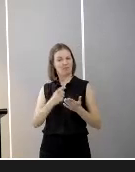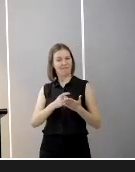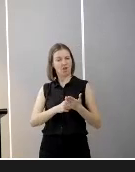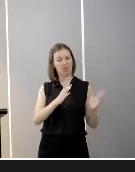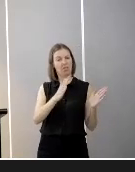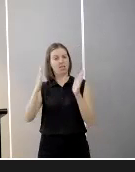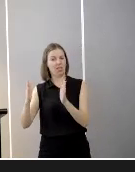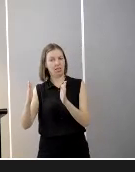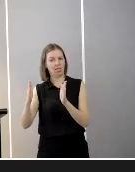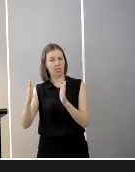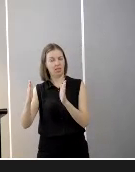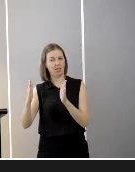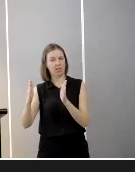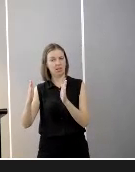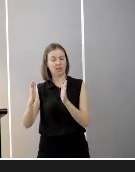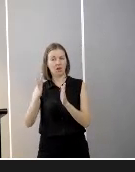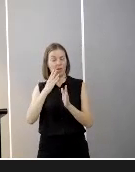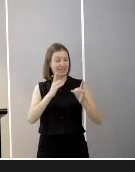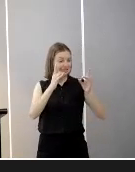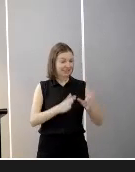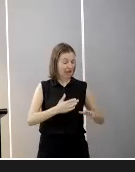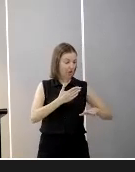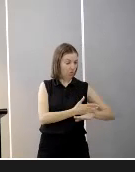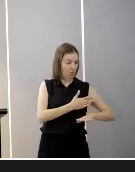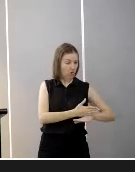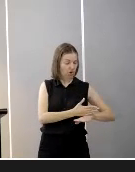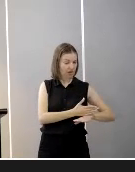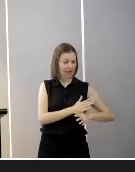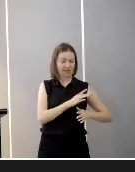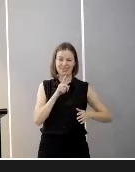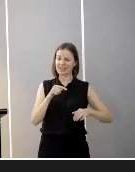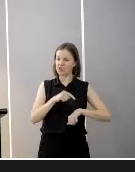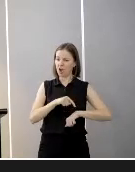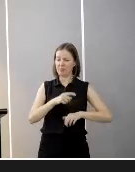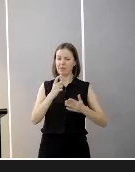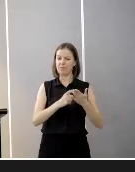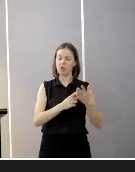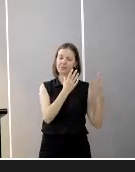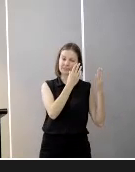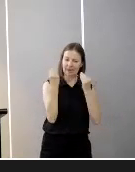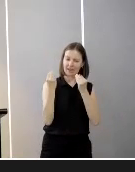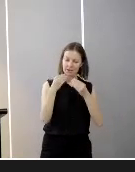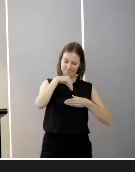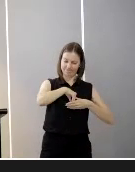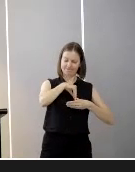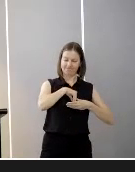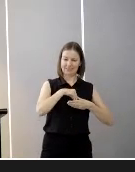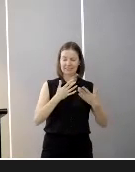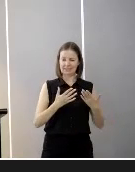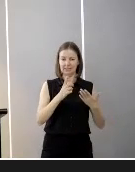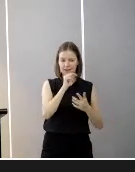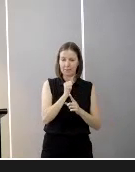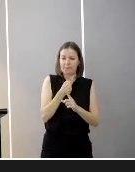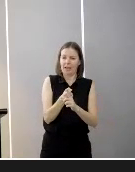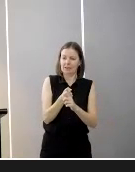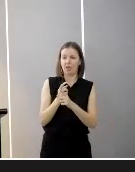work kind of falls when they should be, biologically sleeping. So we're potentially causing problems in